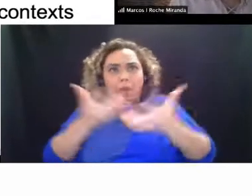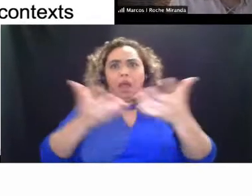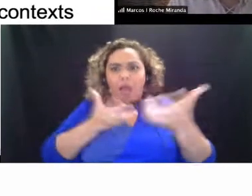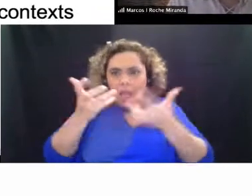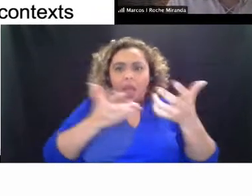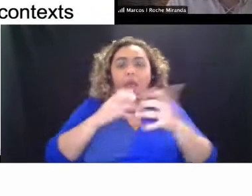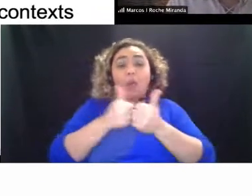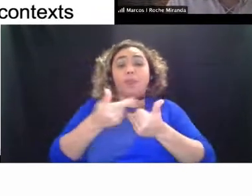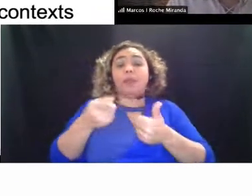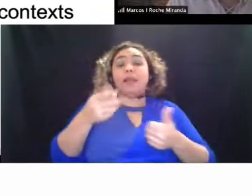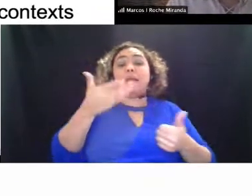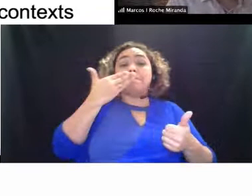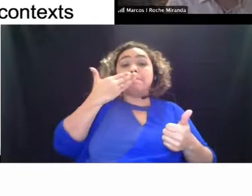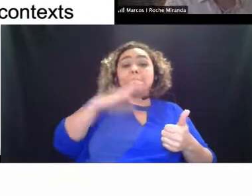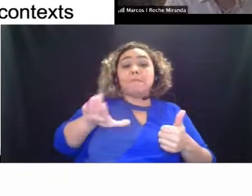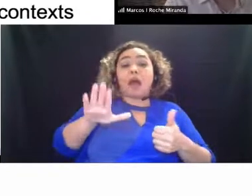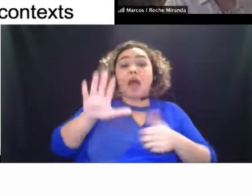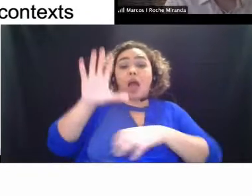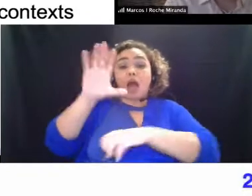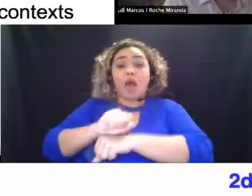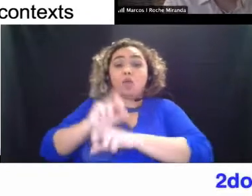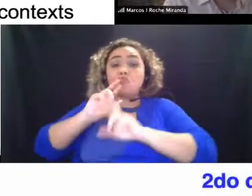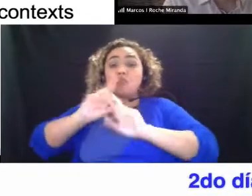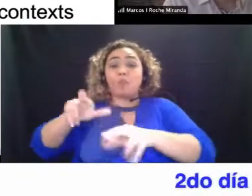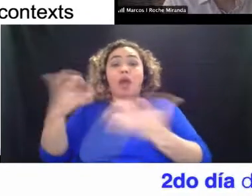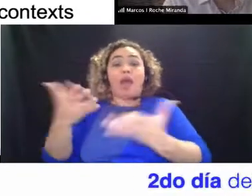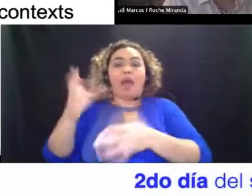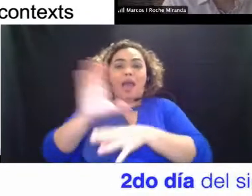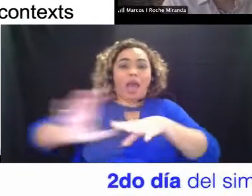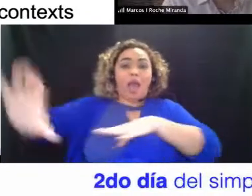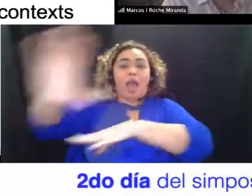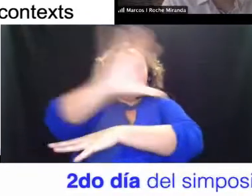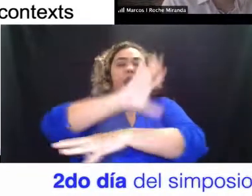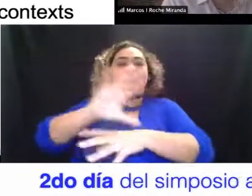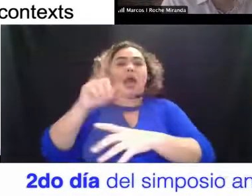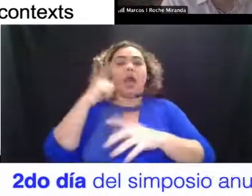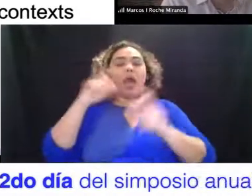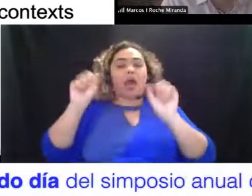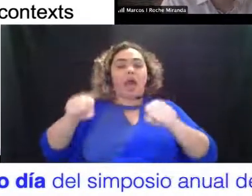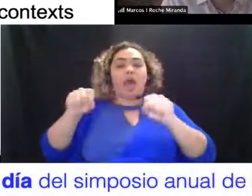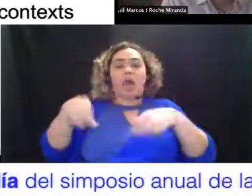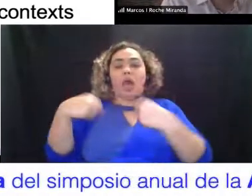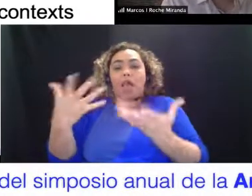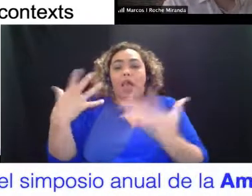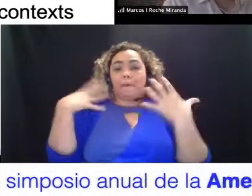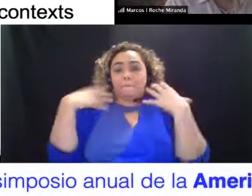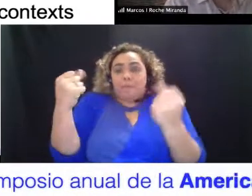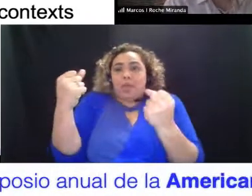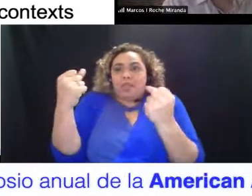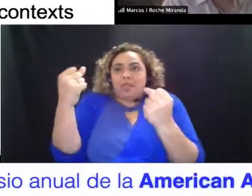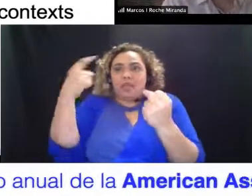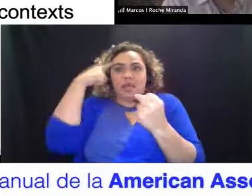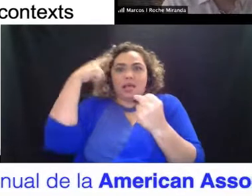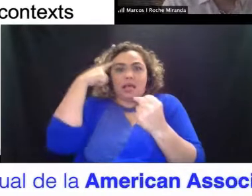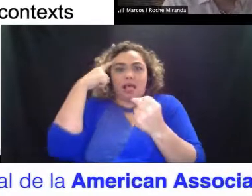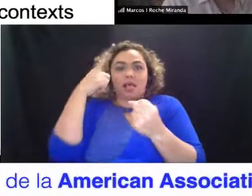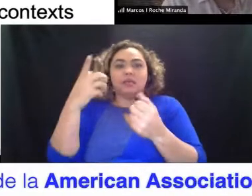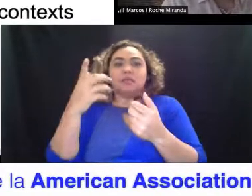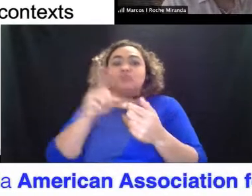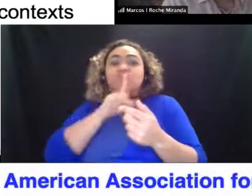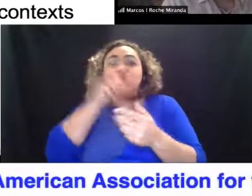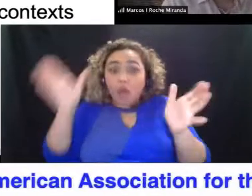of maladaptive responses under Caribbean context promotes culturally competent mental health care, especially to acknowledge